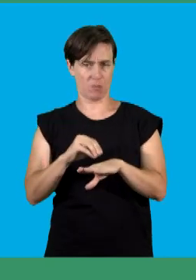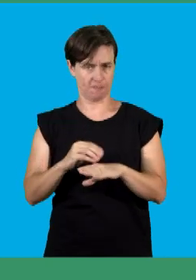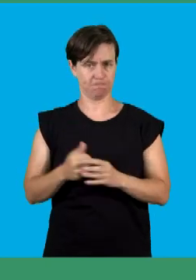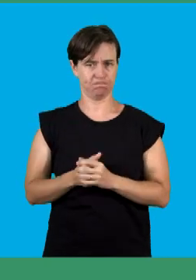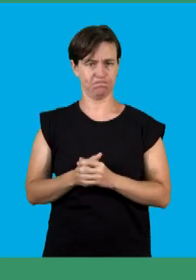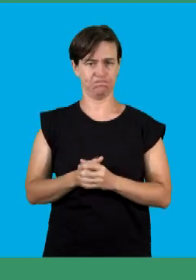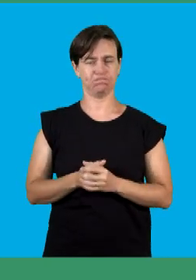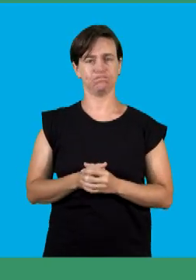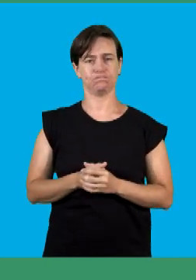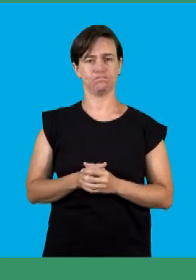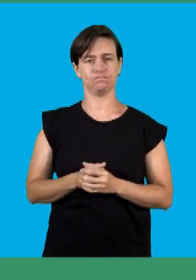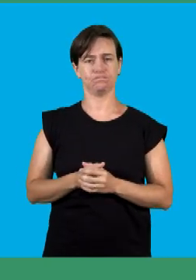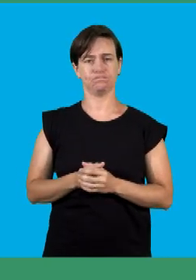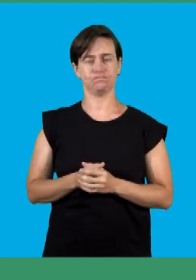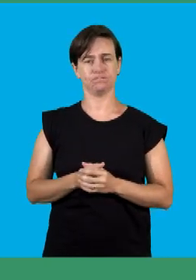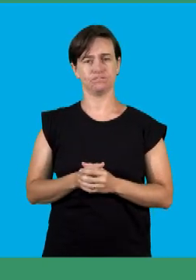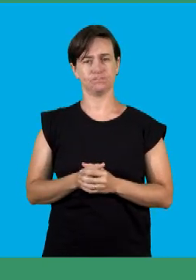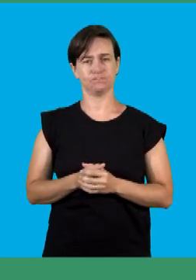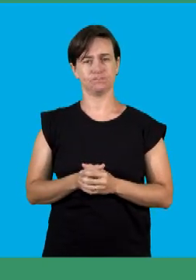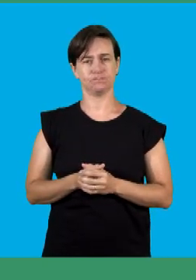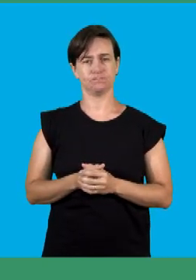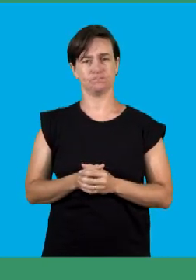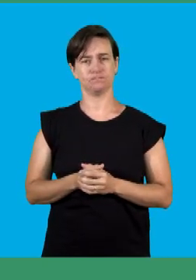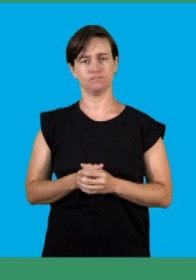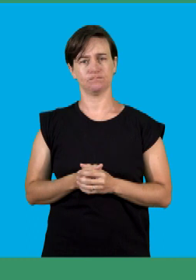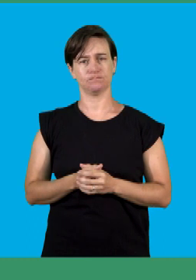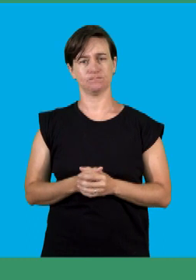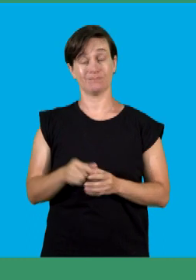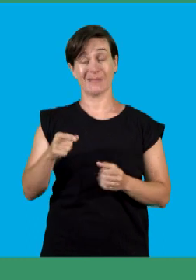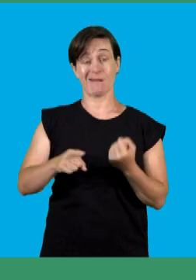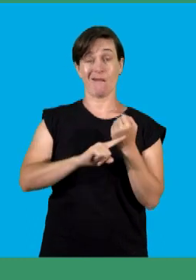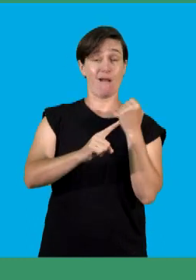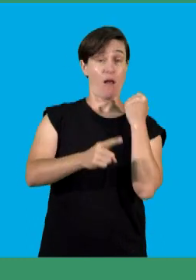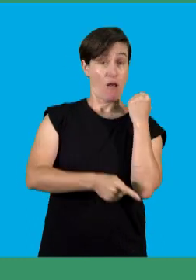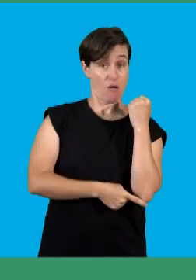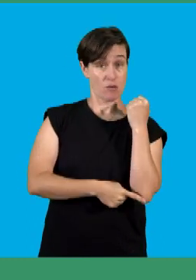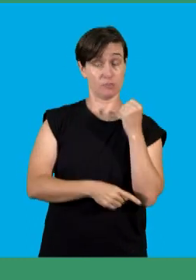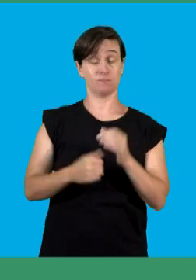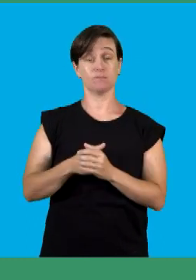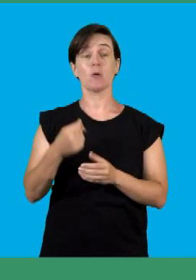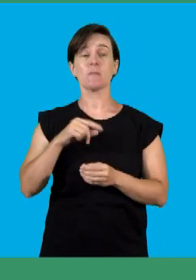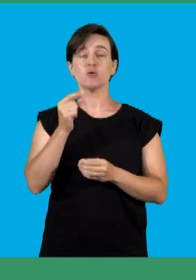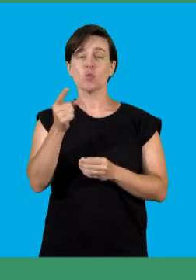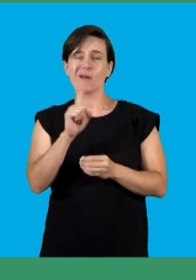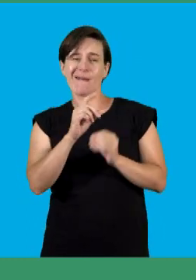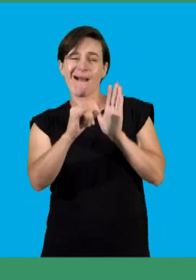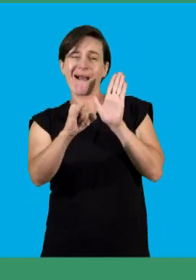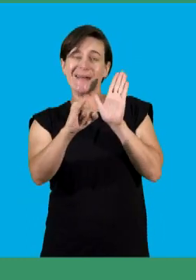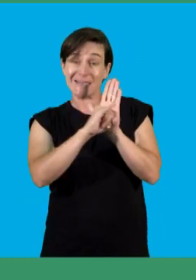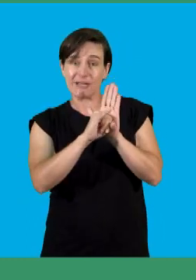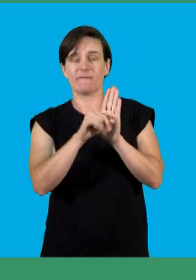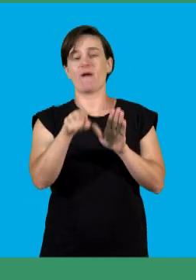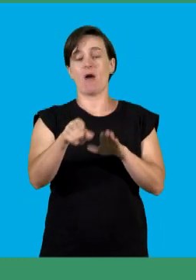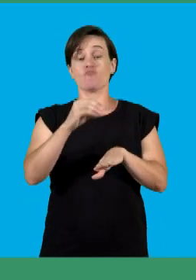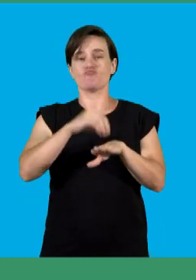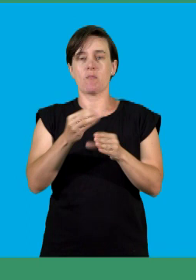problems. So this is the application. Then lastly, you should be able to identify the problem-solving